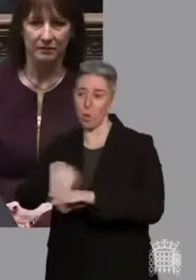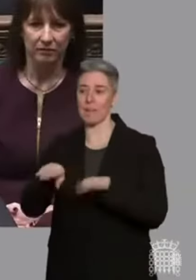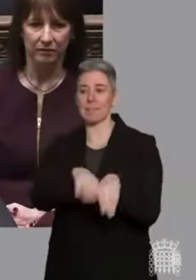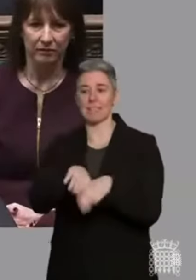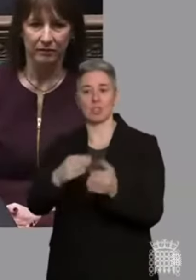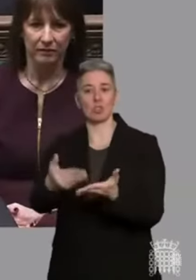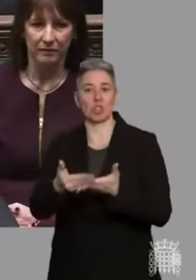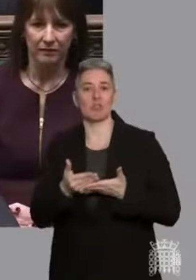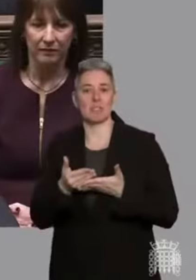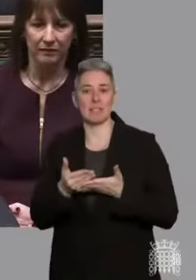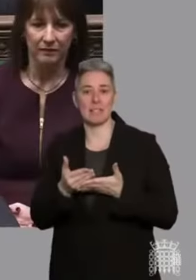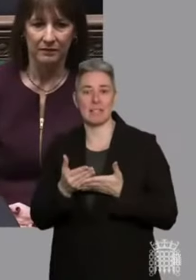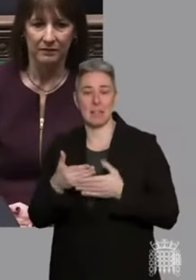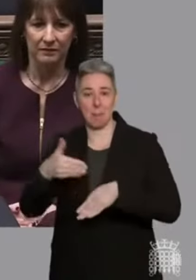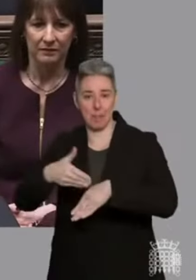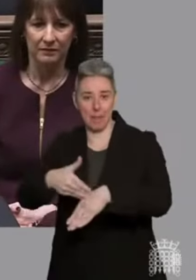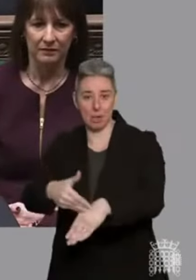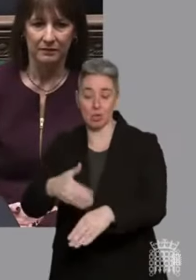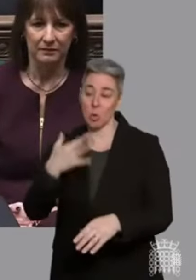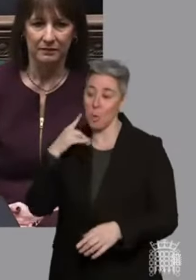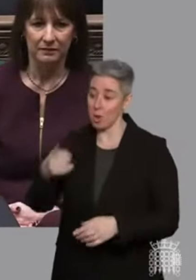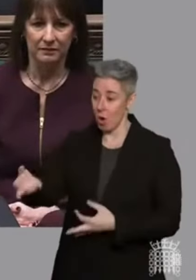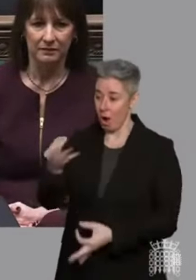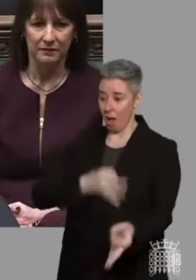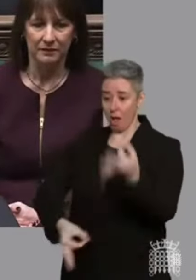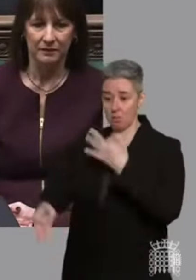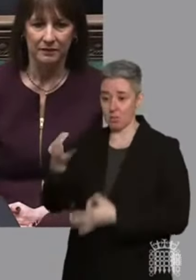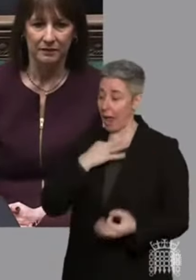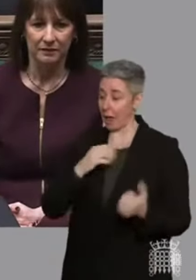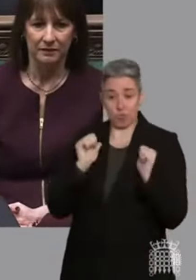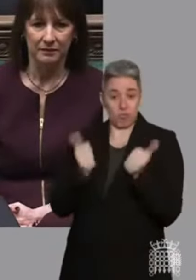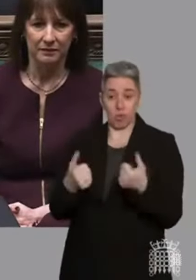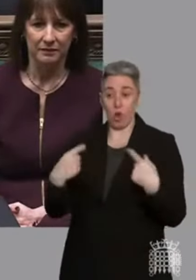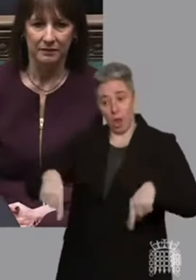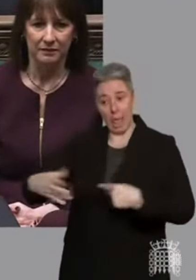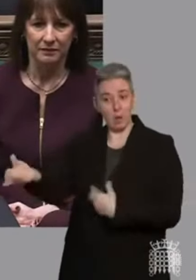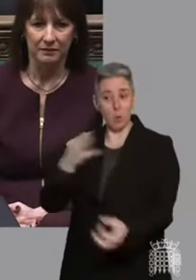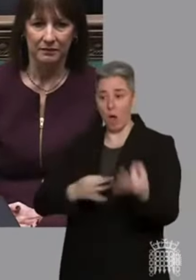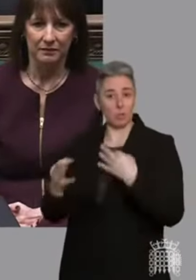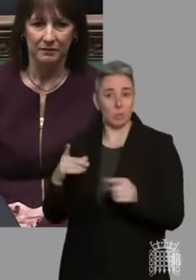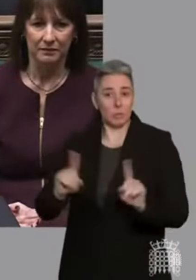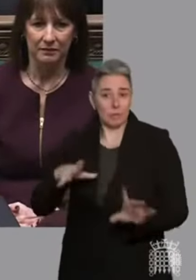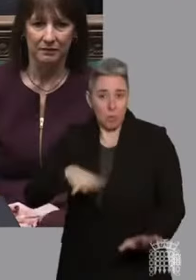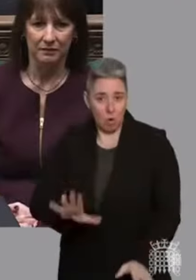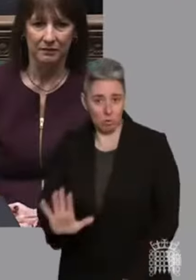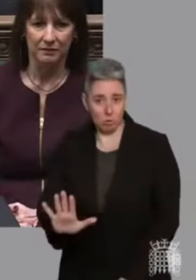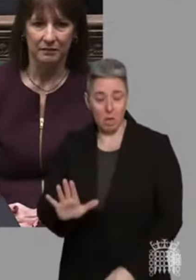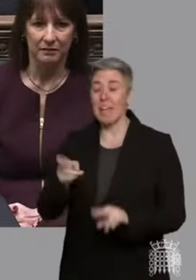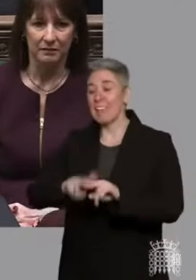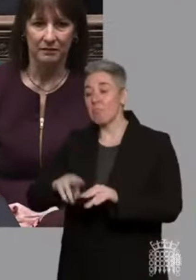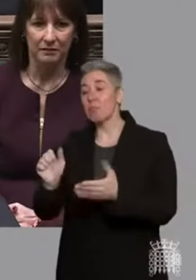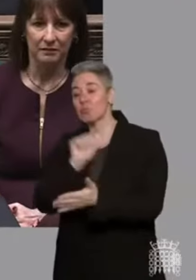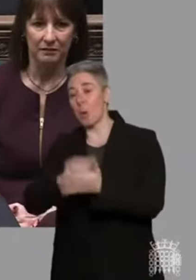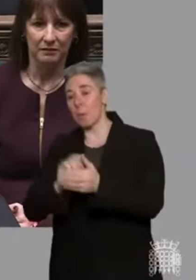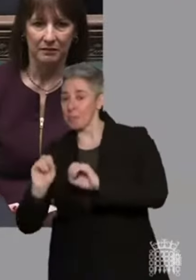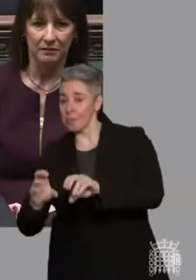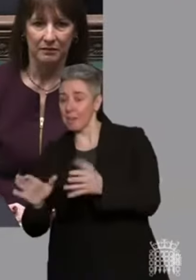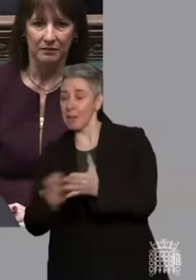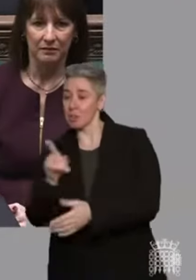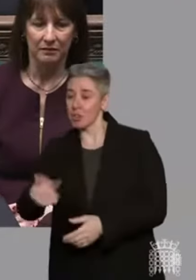she's perfectly entitled to do, then she knows exactly what I'm talking about in terms of national security and